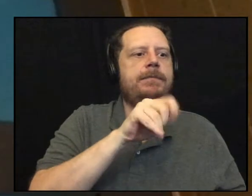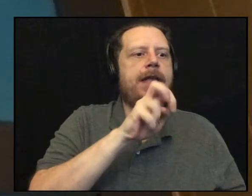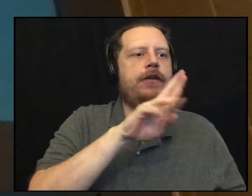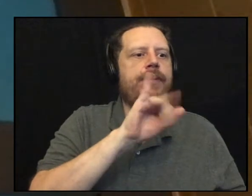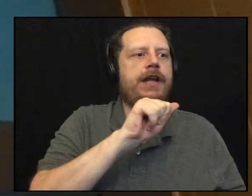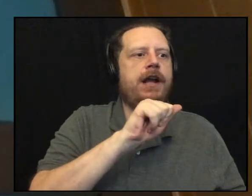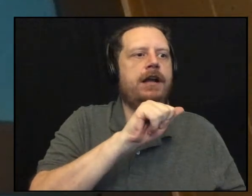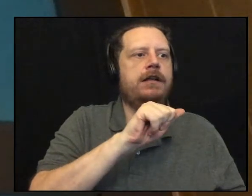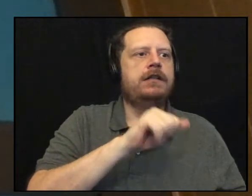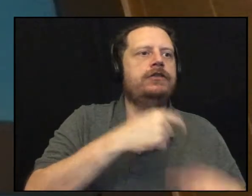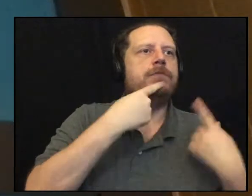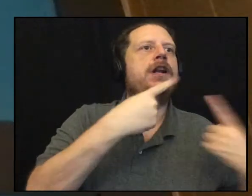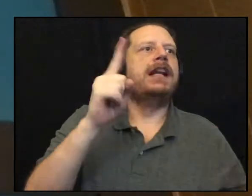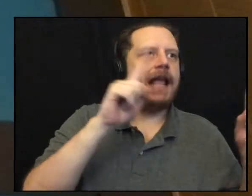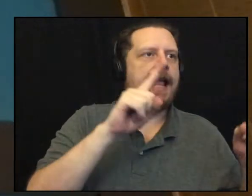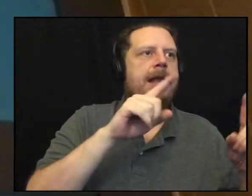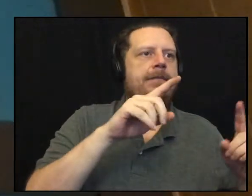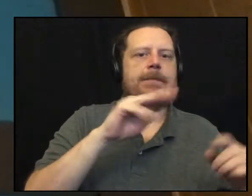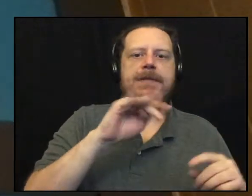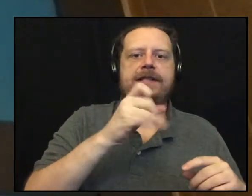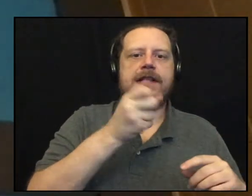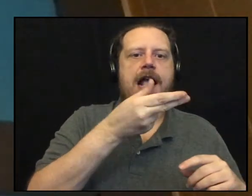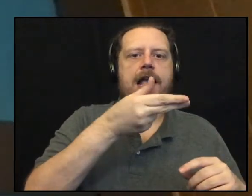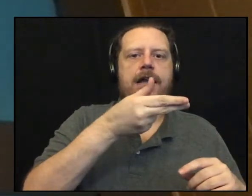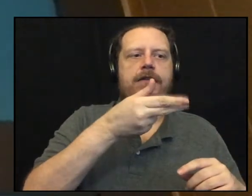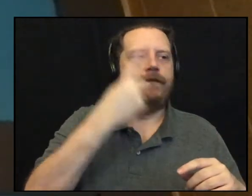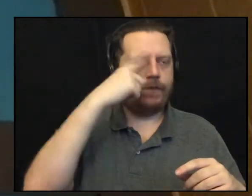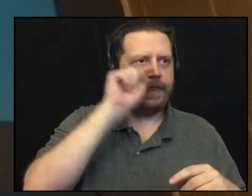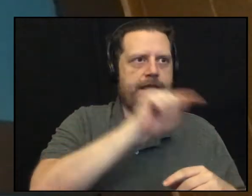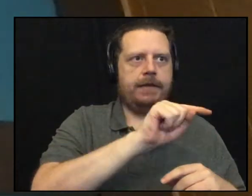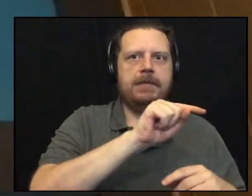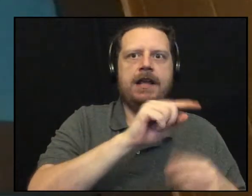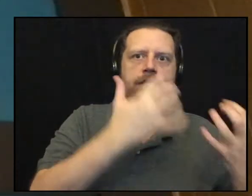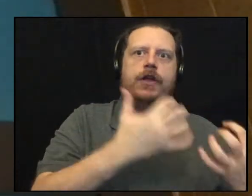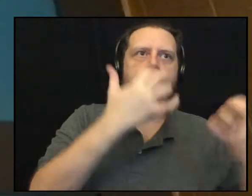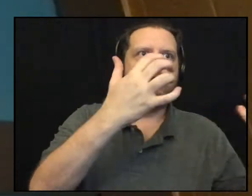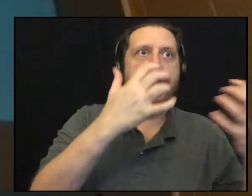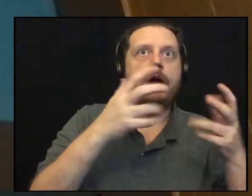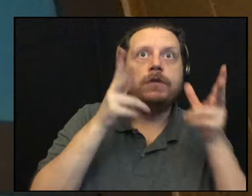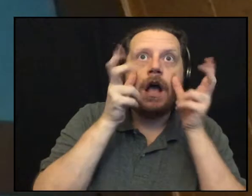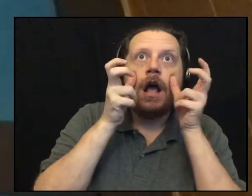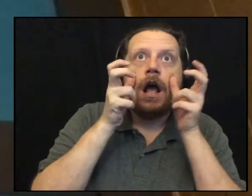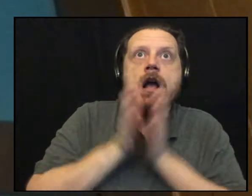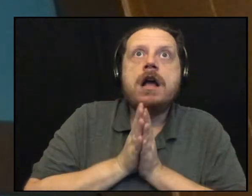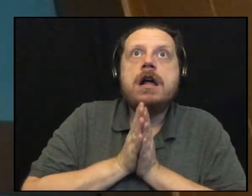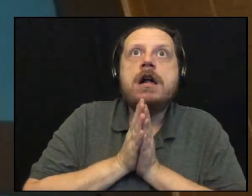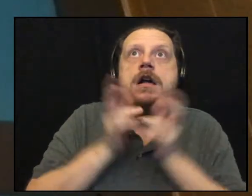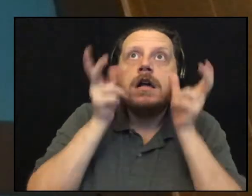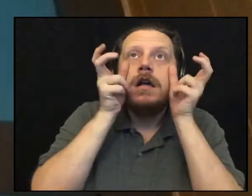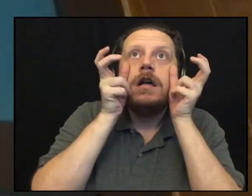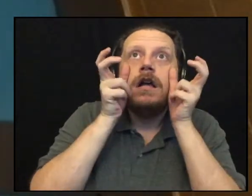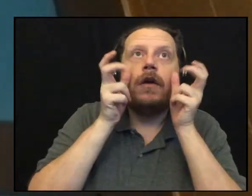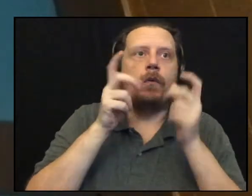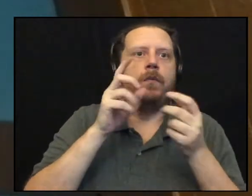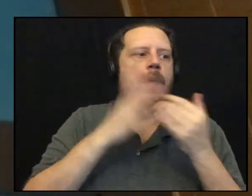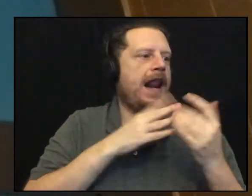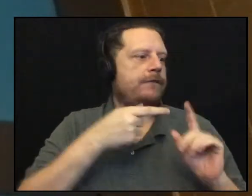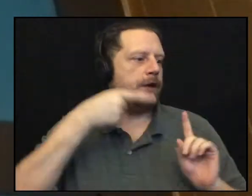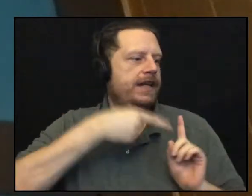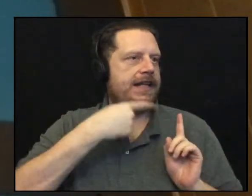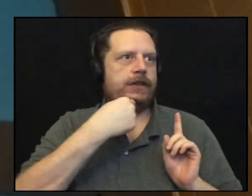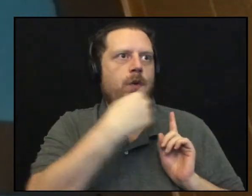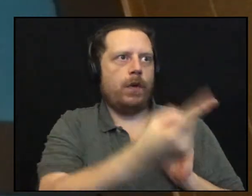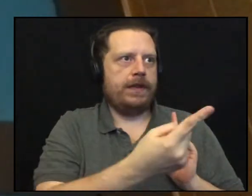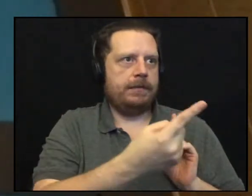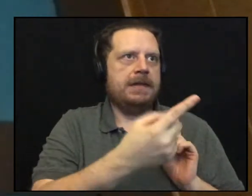them. The crowds, with one accord, listened eagerly to what was said by Philip, hearing and seeing the signs that he